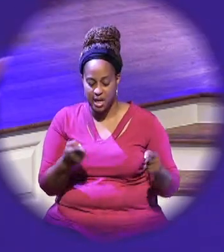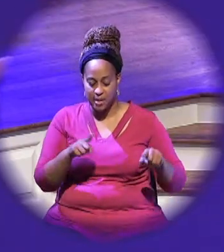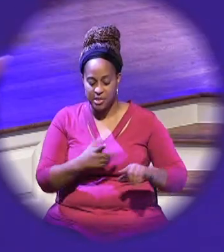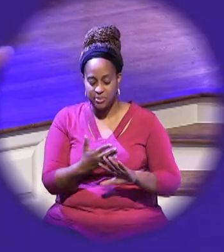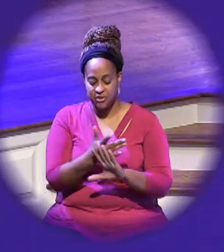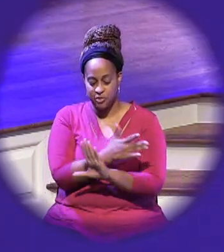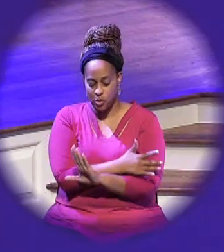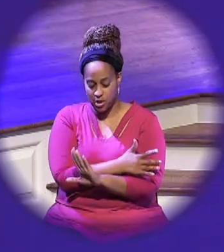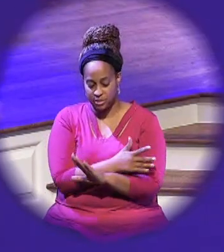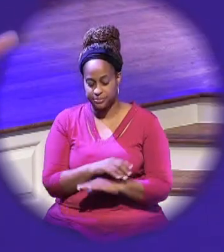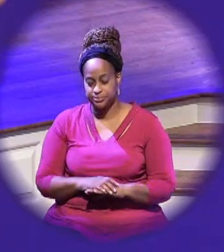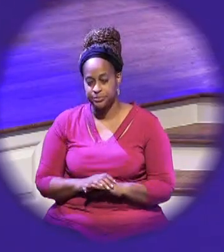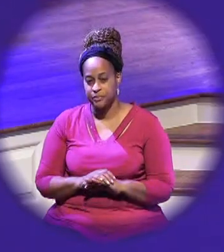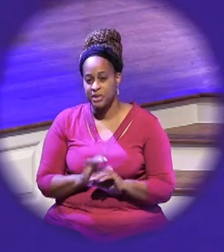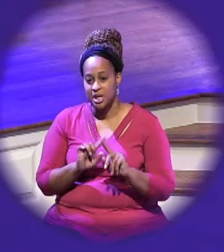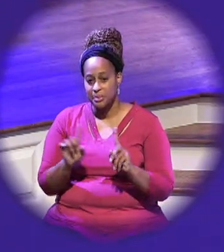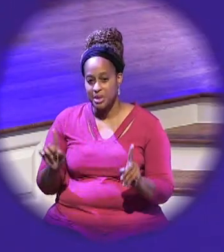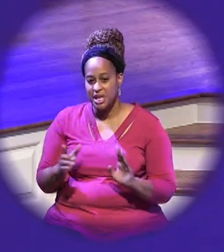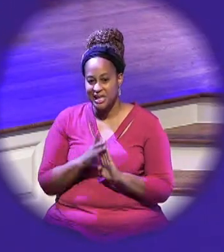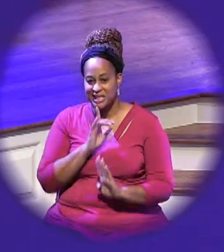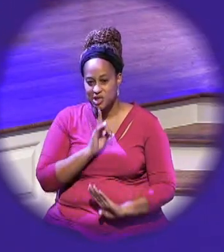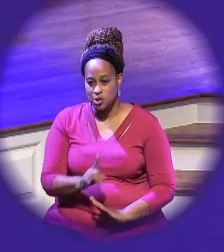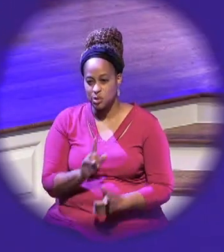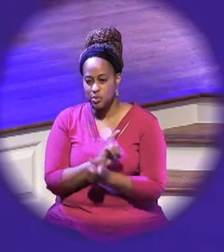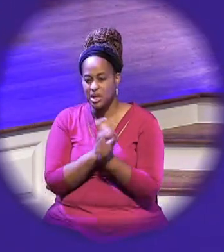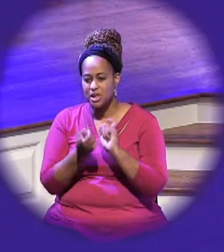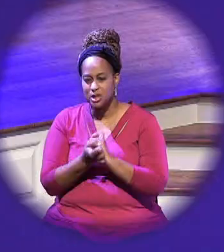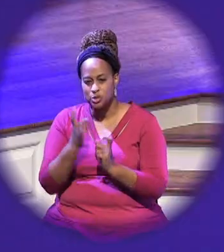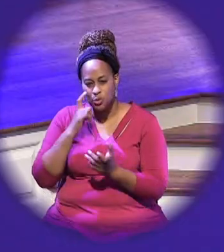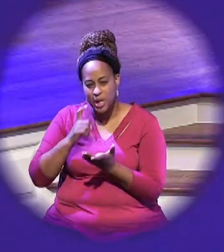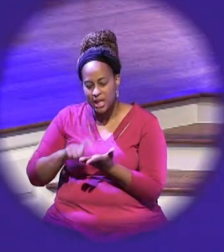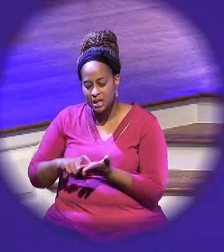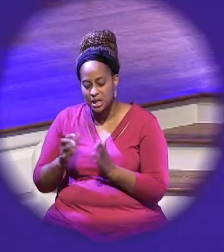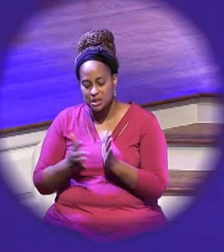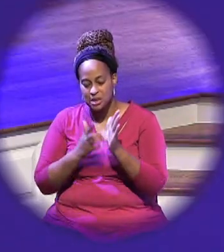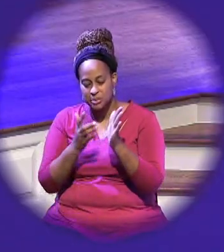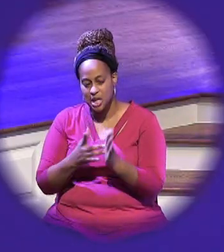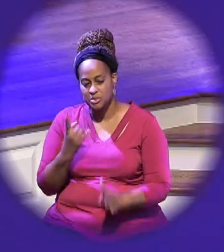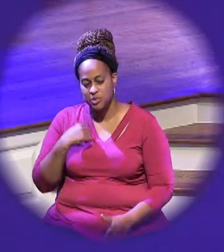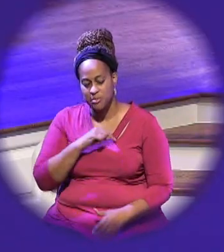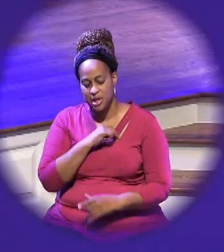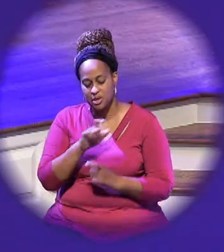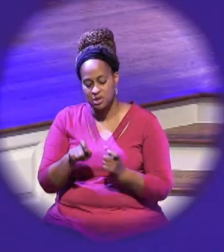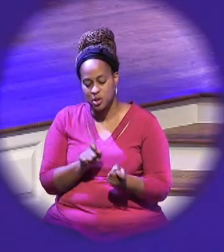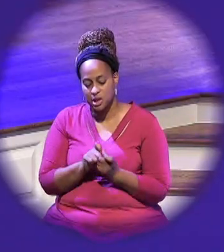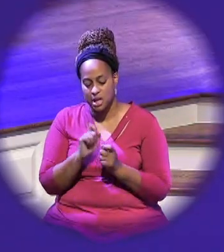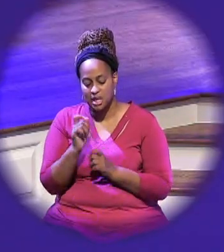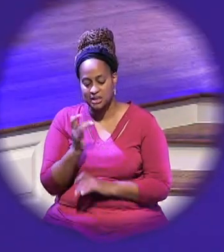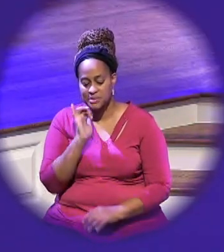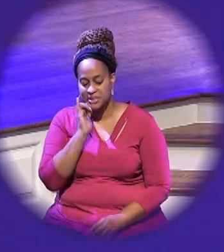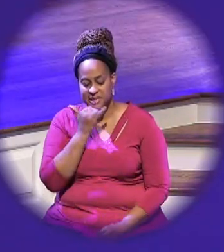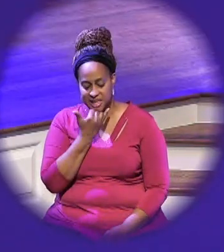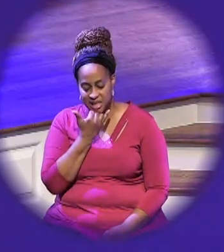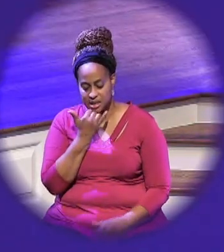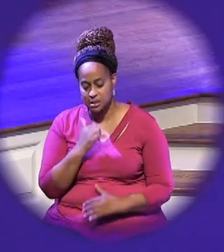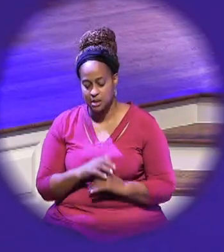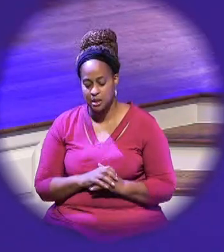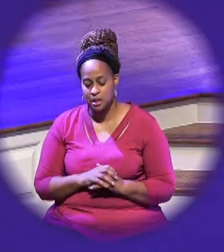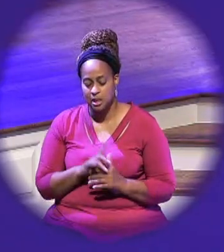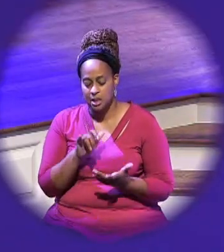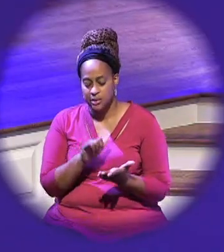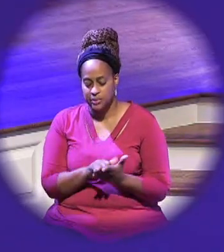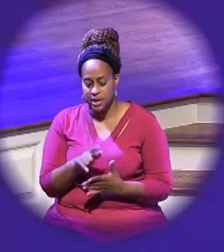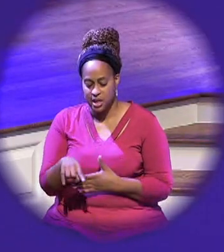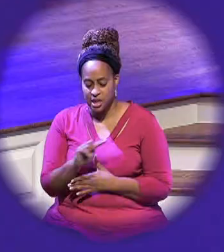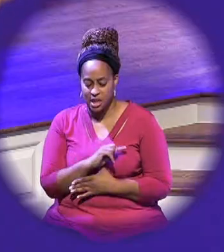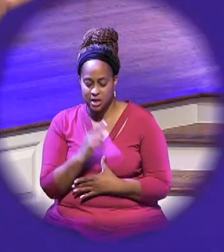they were before. But genuine repentance is recognizing that sometimes we make certain kinds of mistakes that for